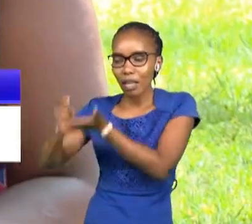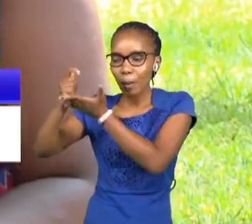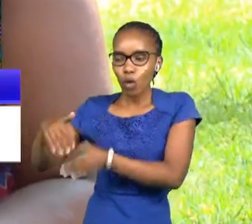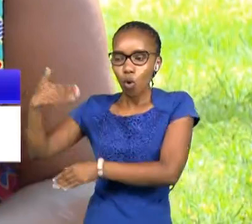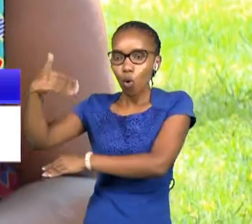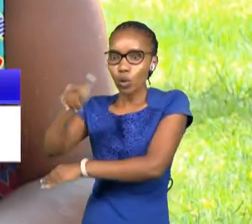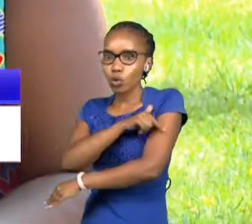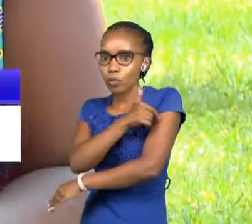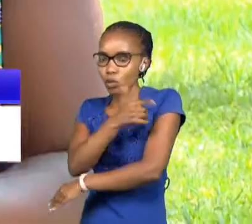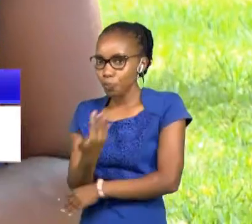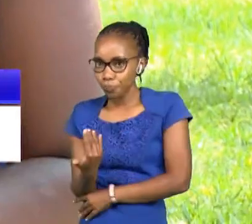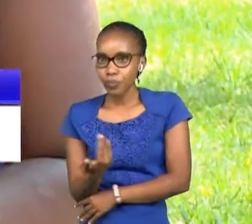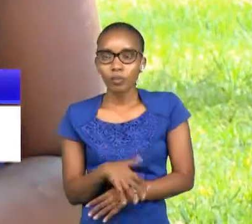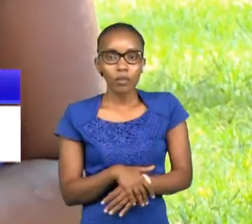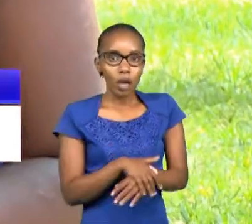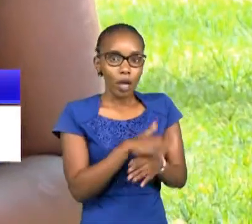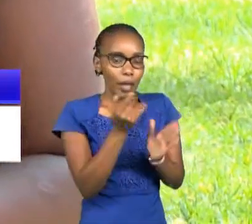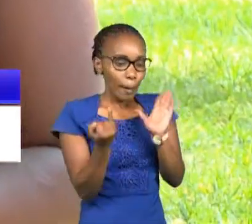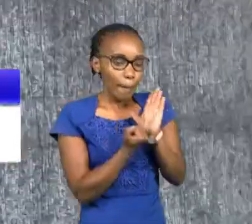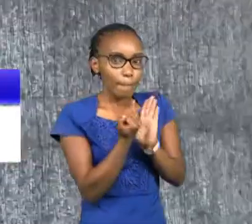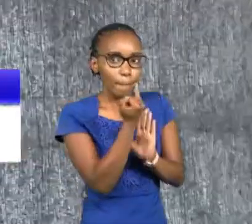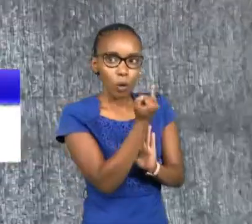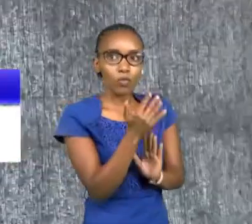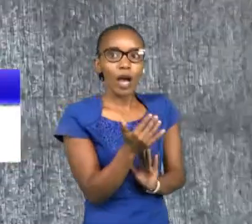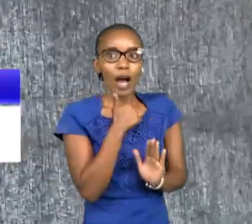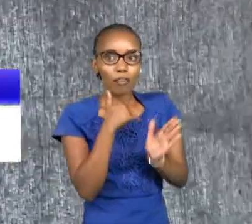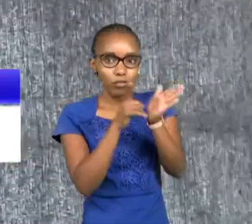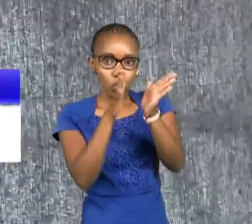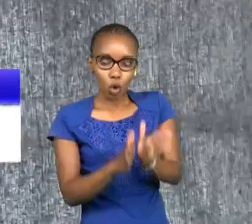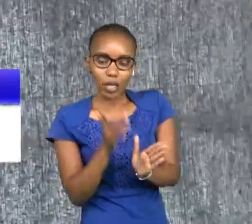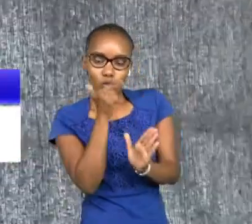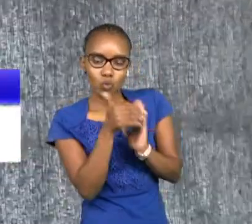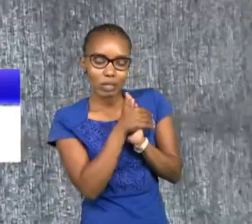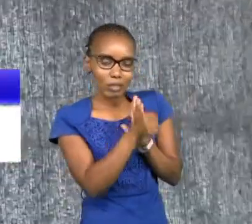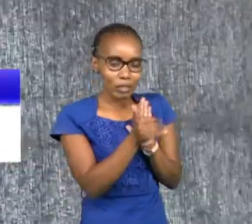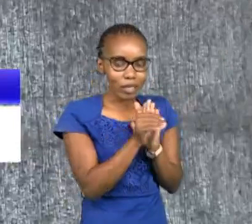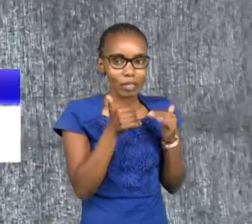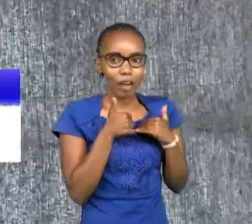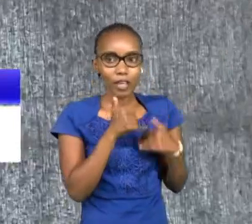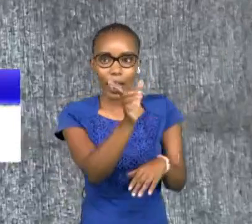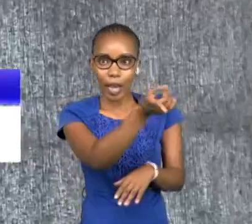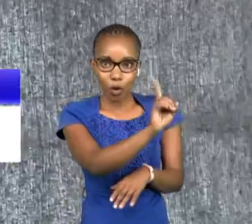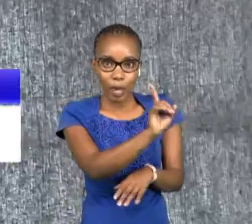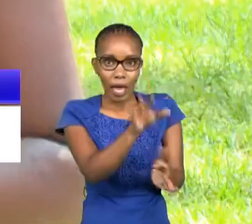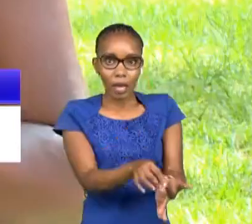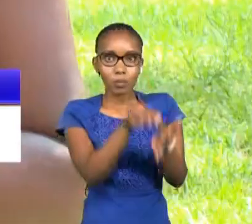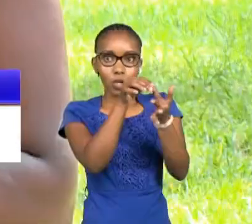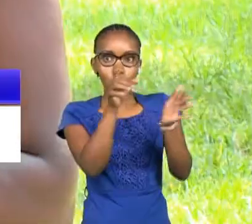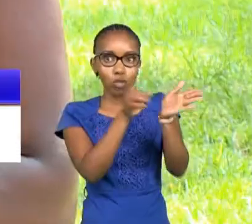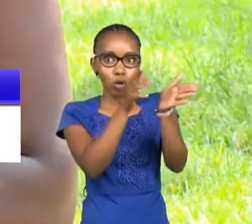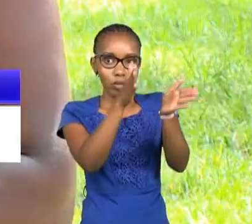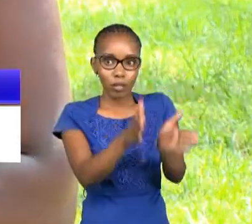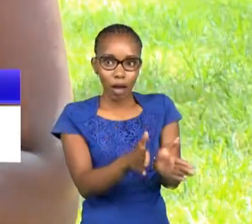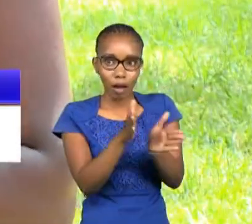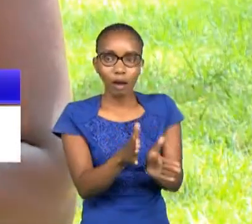her? Okay, I've seen a lot of growth. Luckily, there are skilled doctors who are available in Nairobi. We have a specialist clinic that we've been